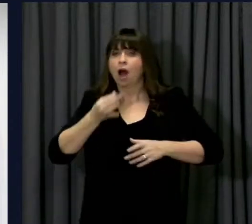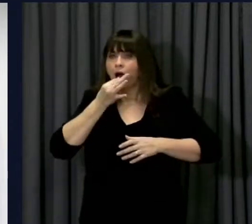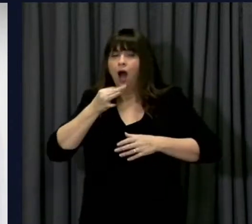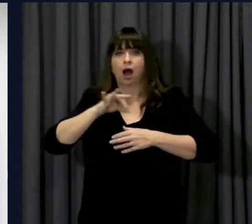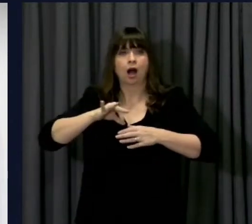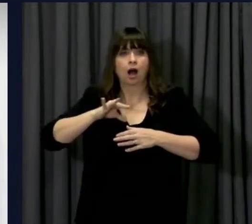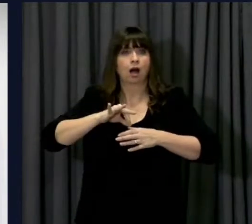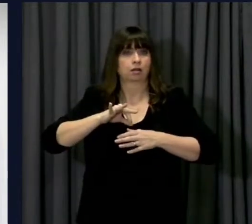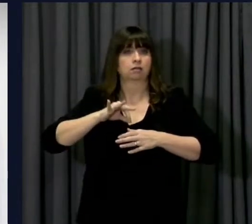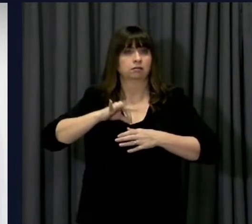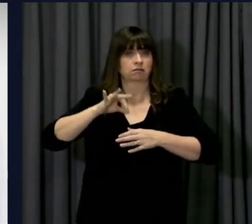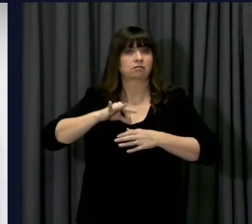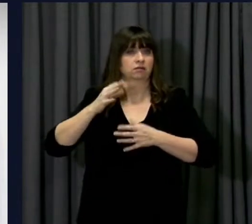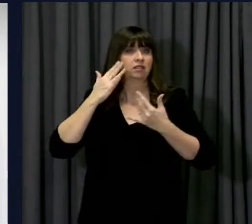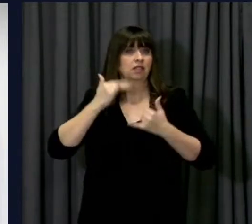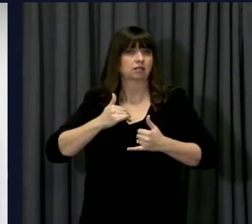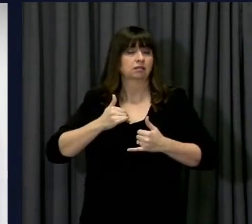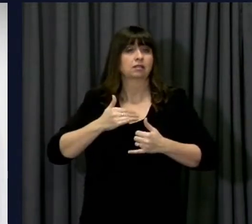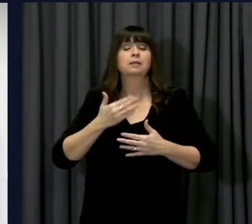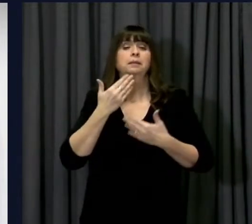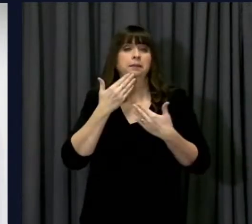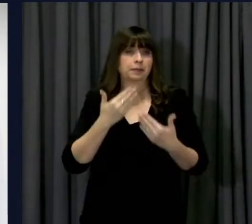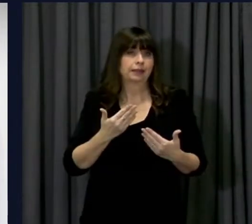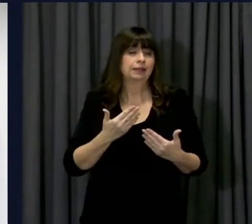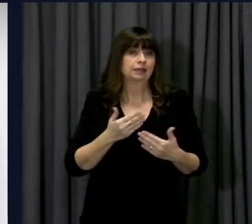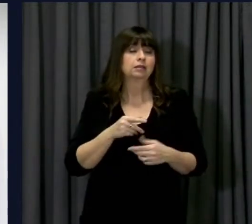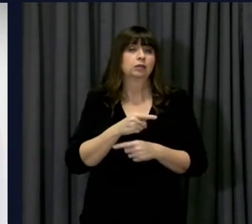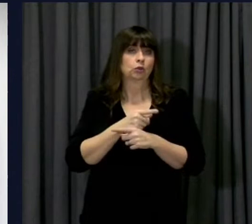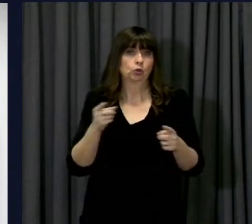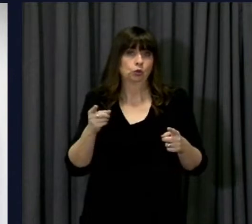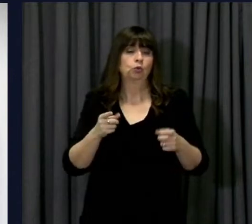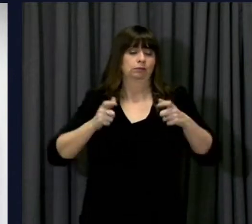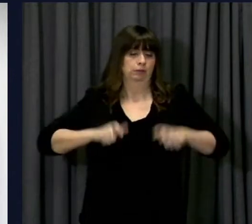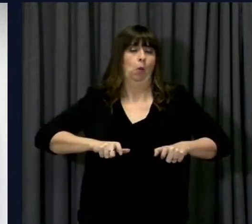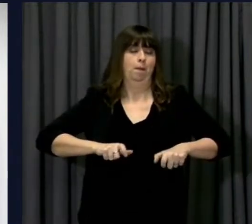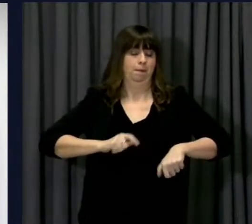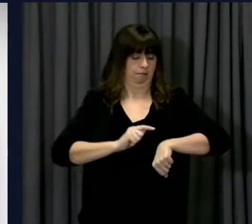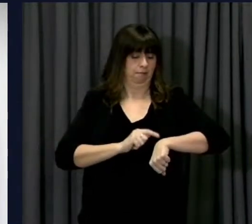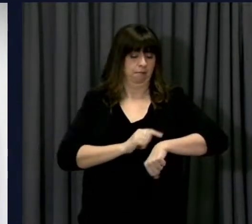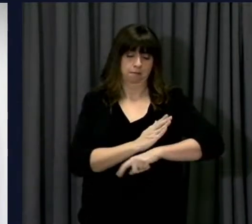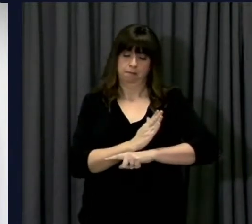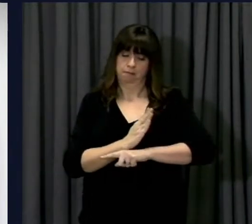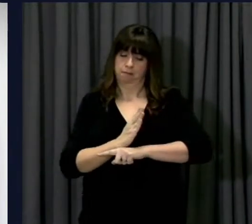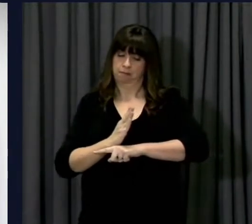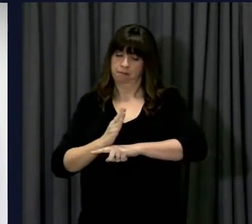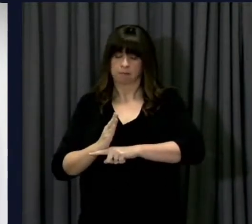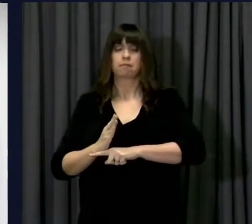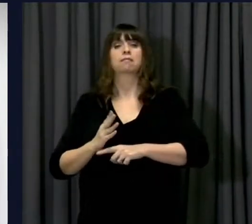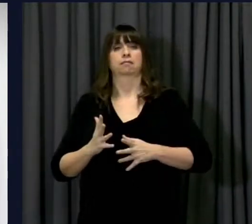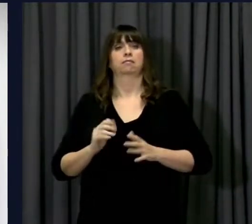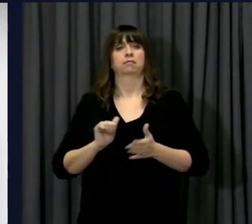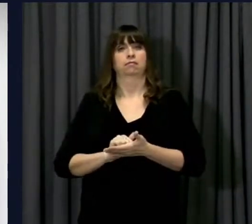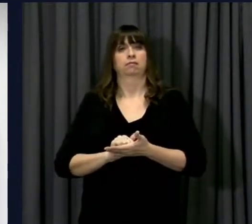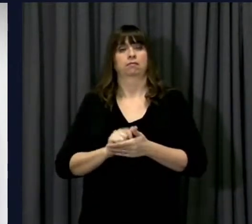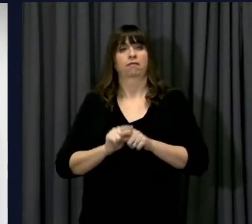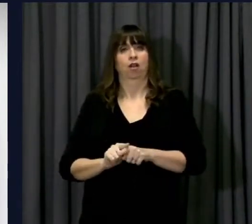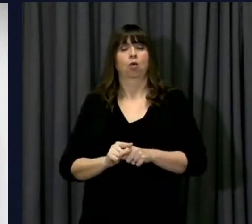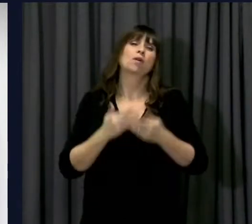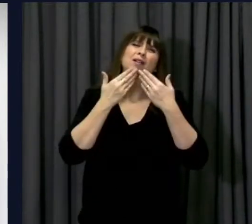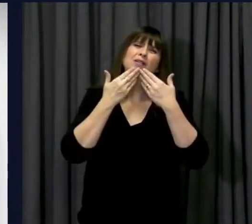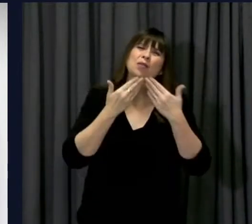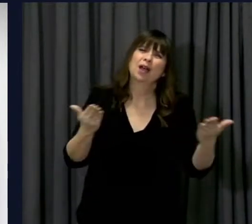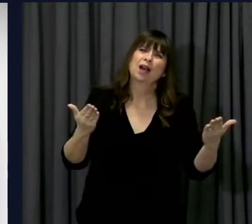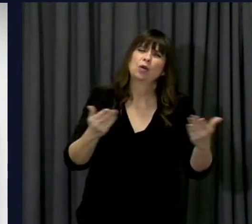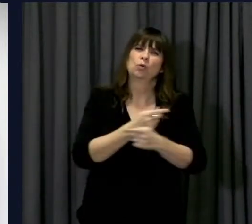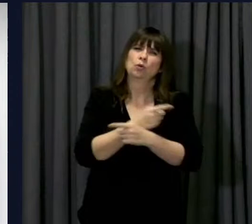please ensure that you do complete your full isolation period. Thank you for all of you for your